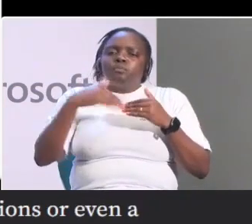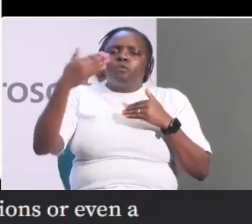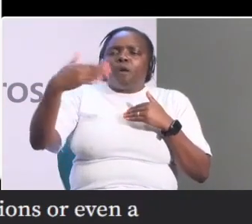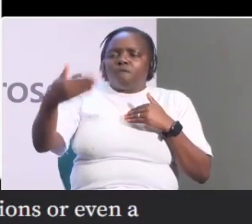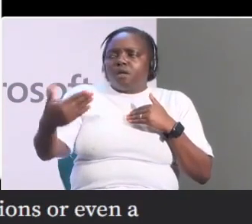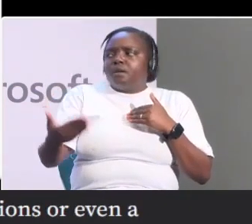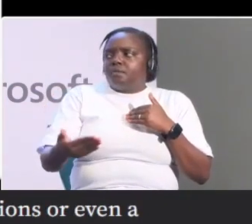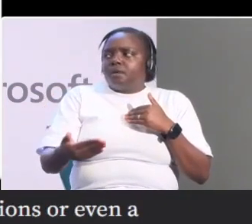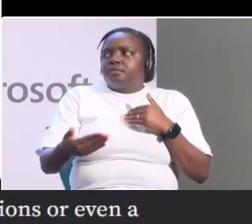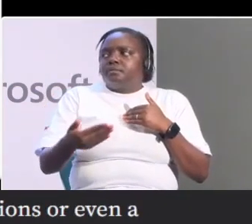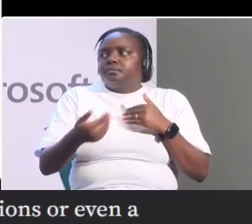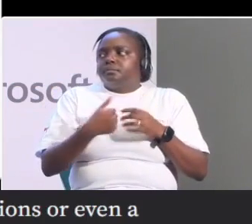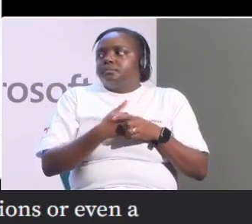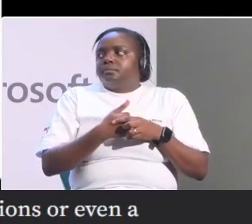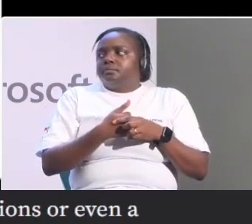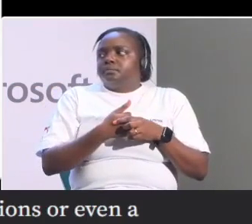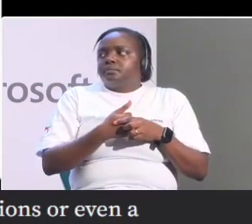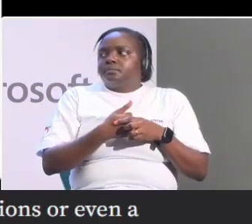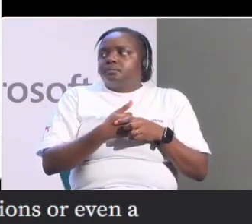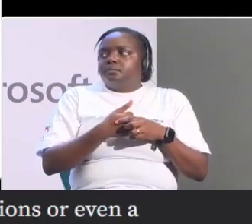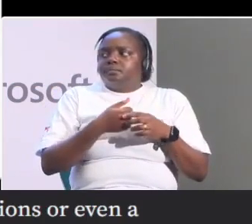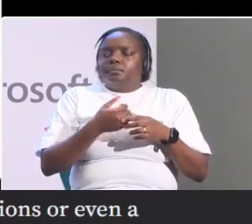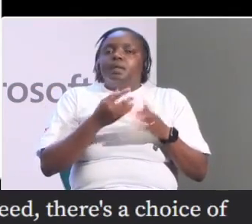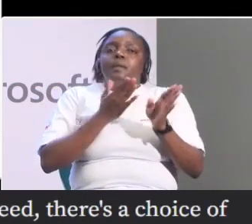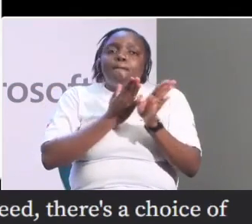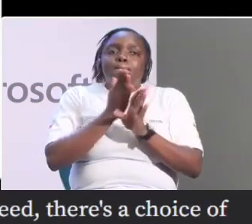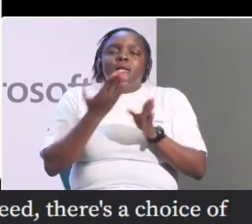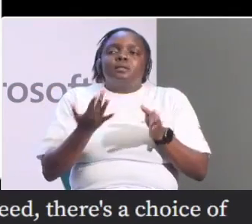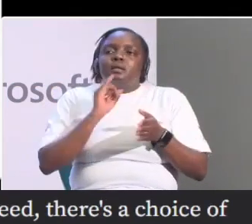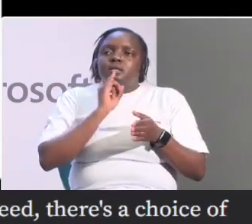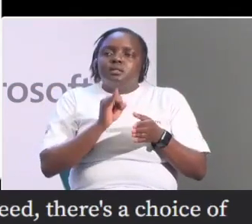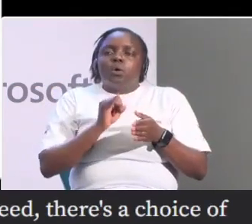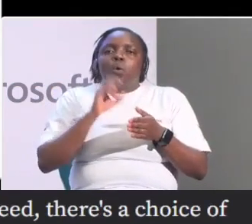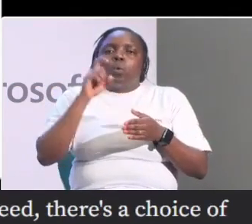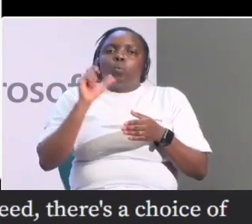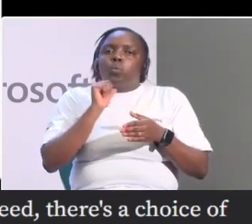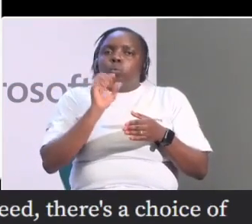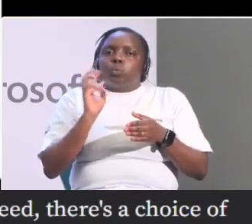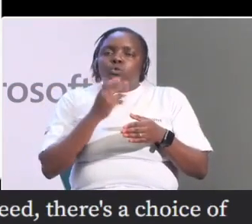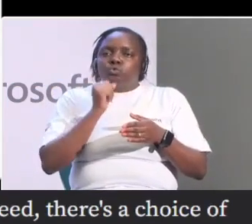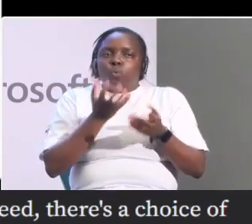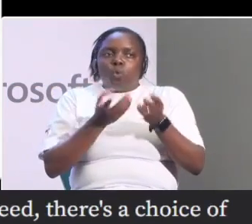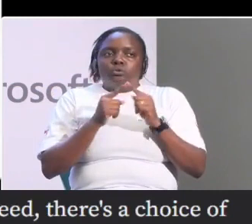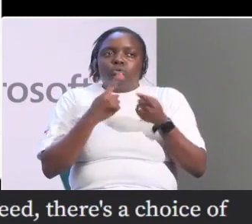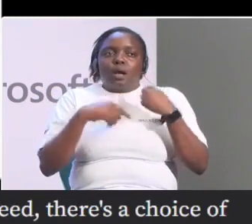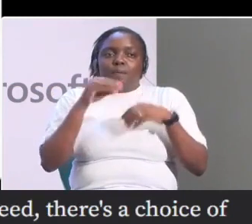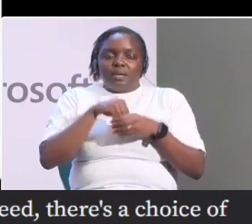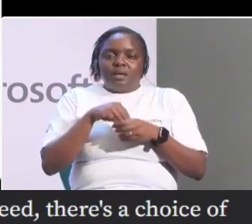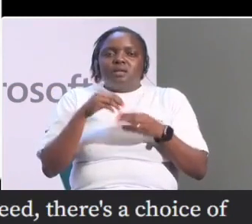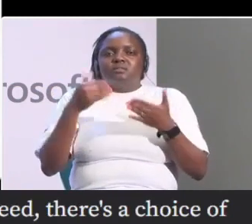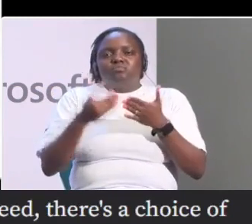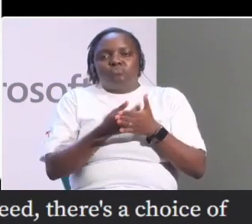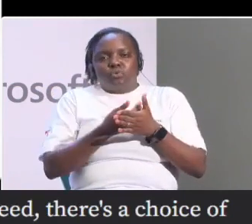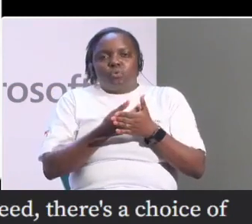up there, we'll help them design it. But the main thing is we don't want to come in as kind of